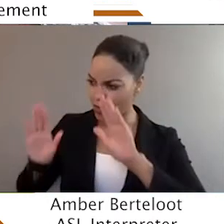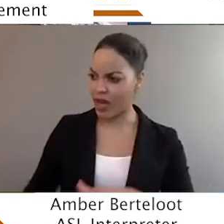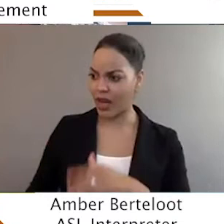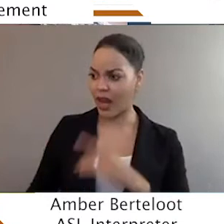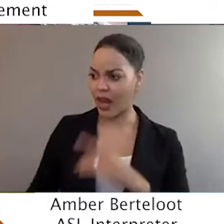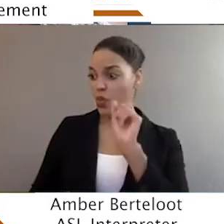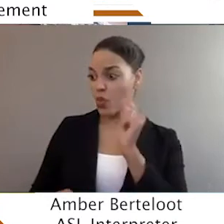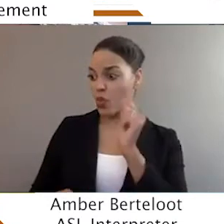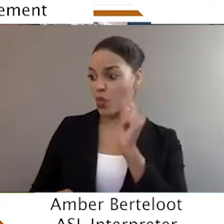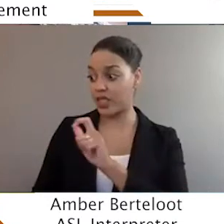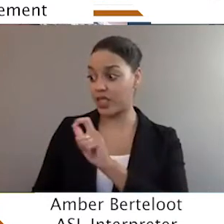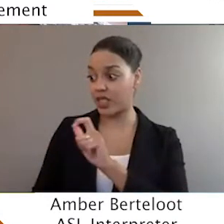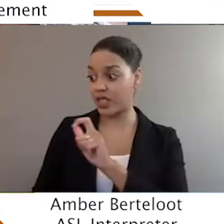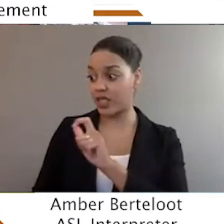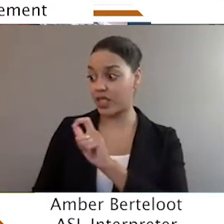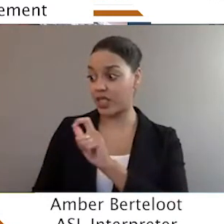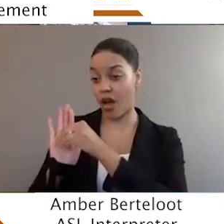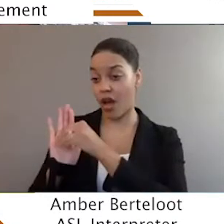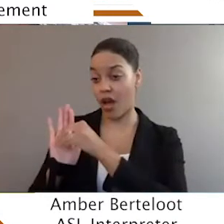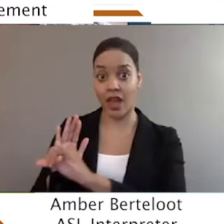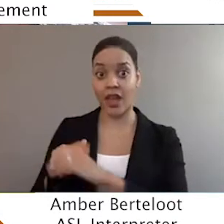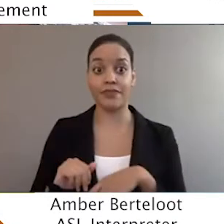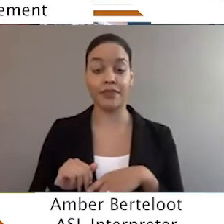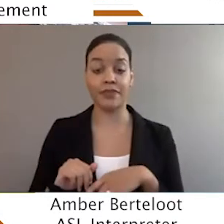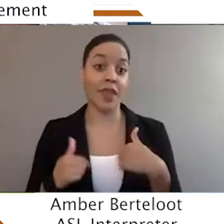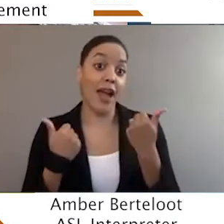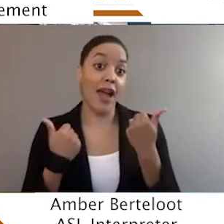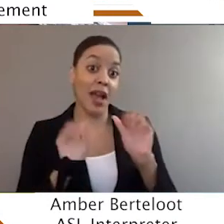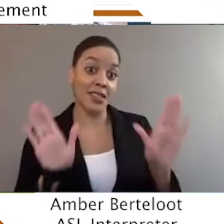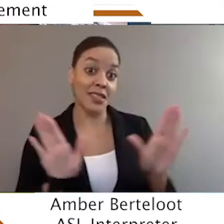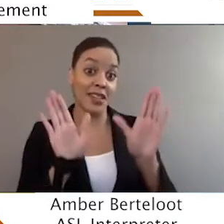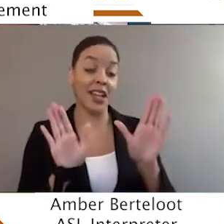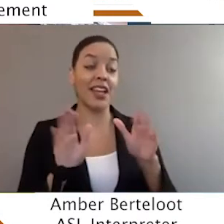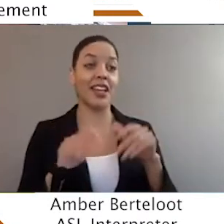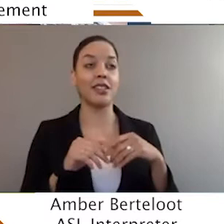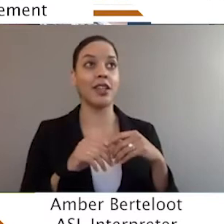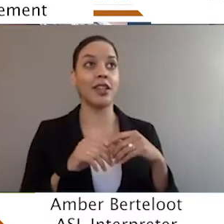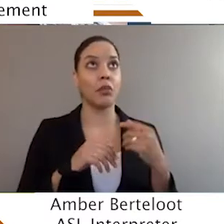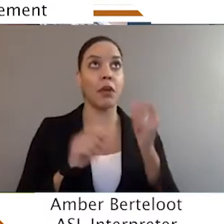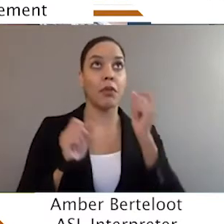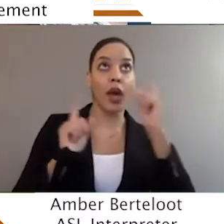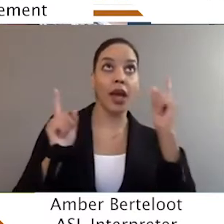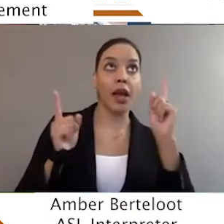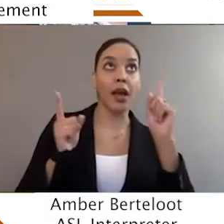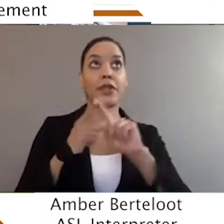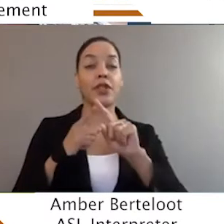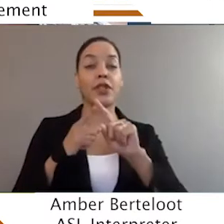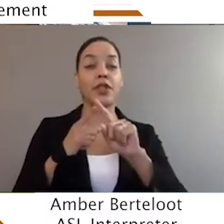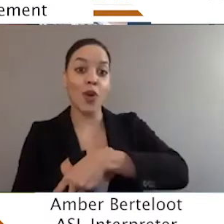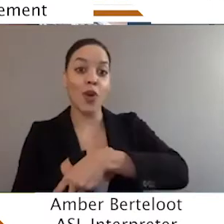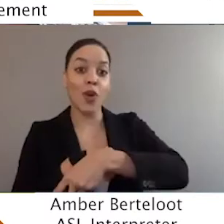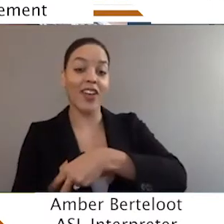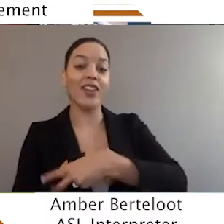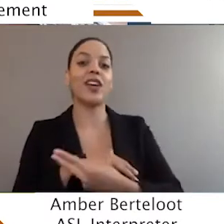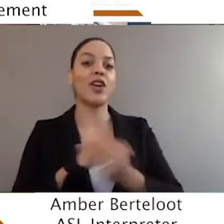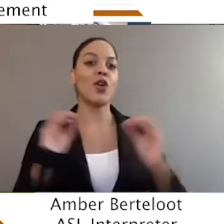so real. I at least try to do that on Sundays. I'll be like Sundays from like the time I wake up at least till 12 midnight. 12 midnight! At